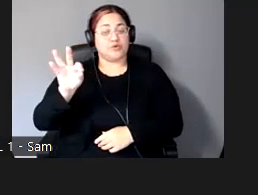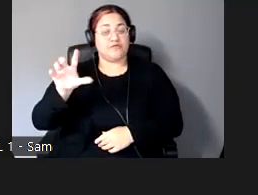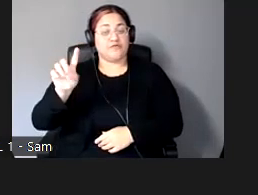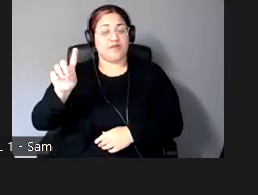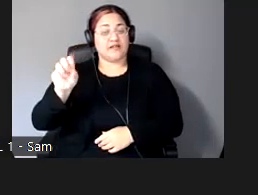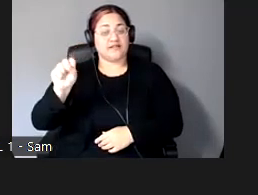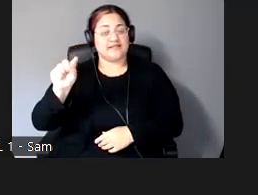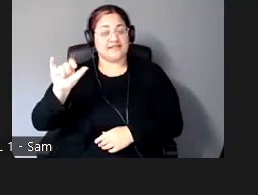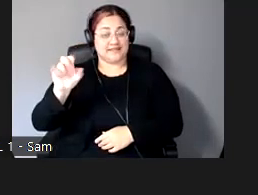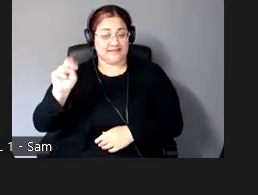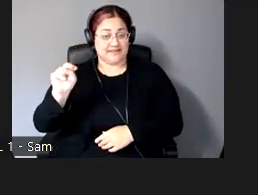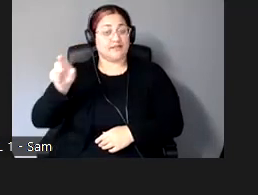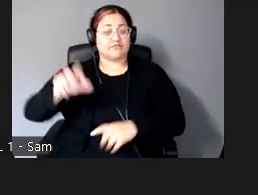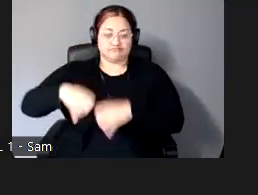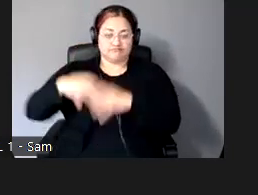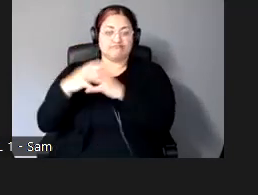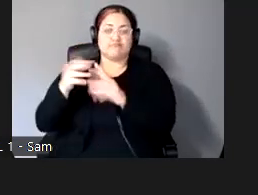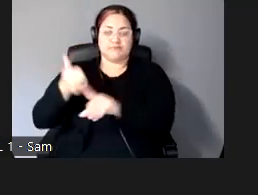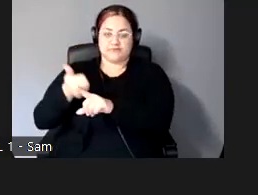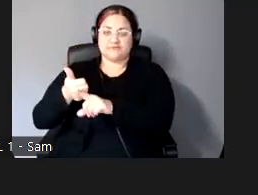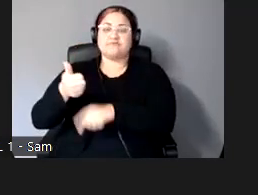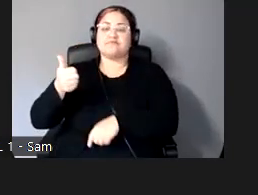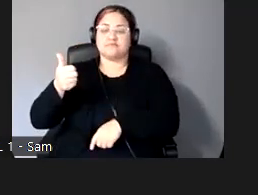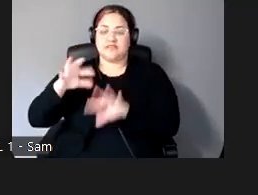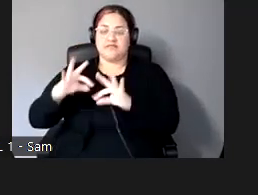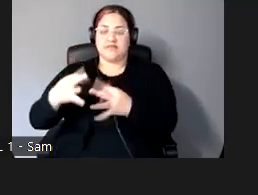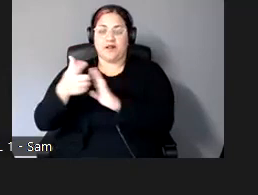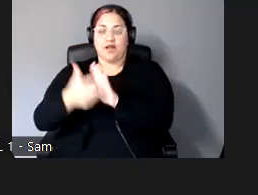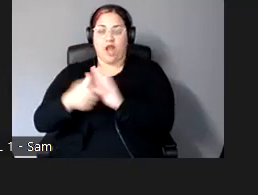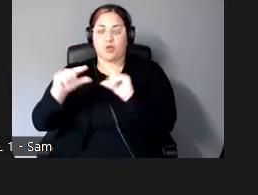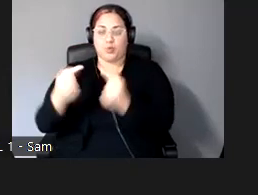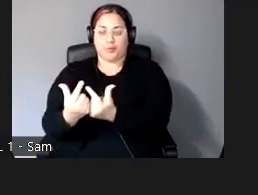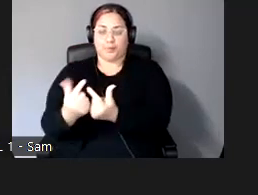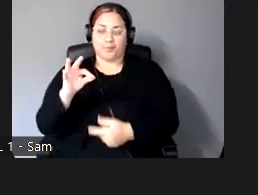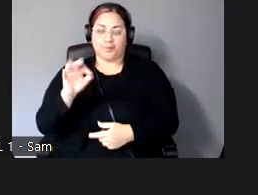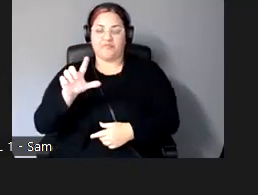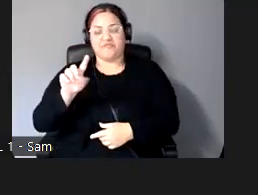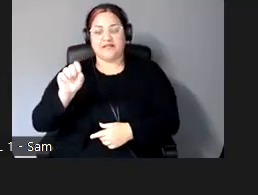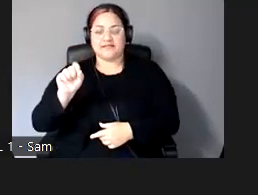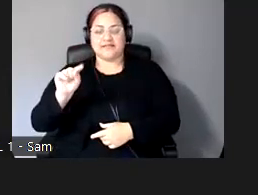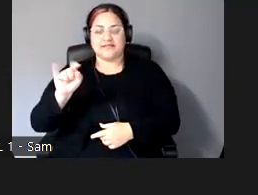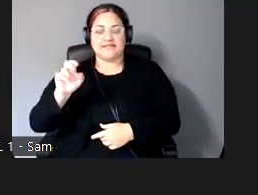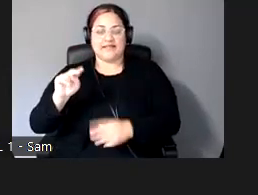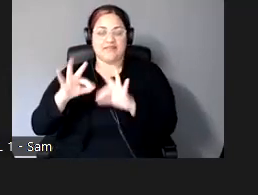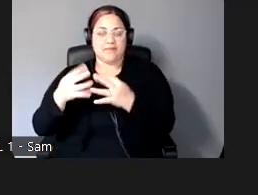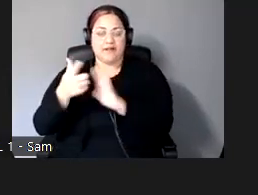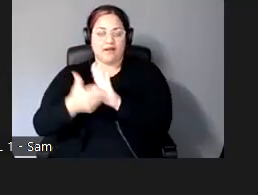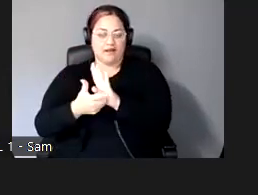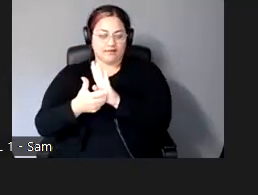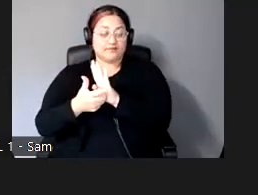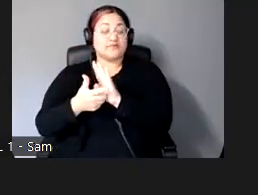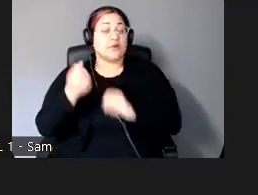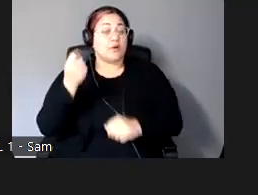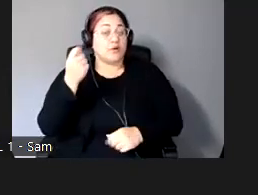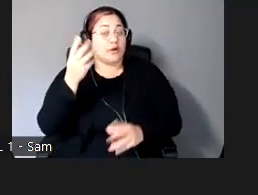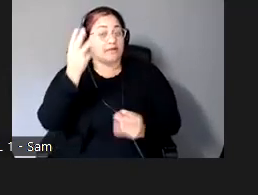reminder, our organization is funded through the Ministry of Seniors and Accessibility. Any of the information and that is